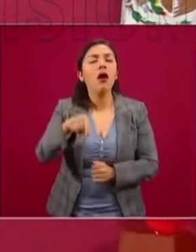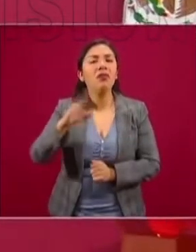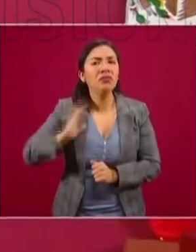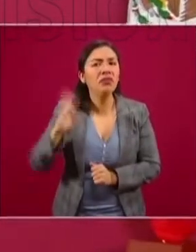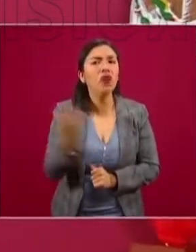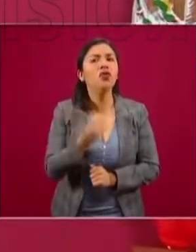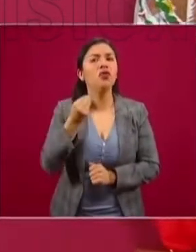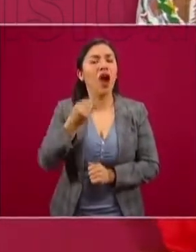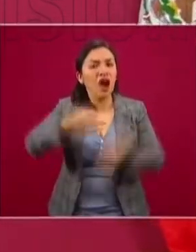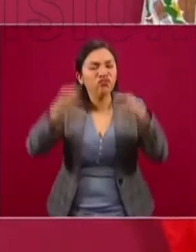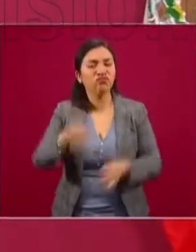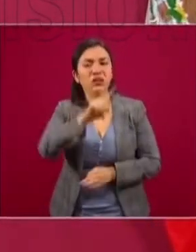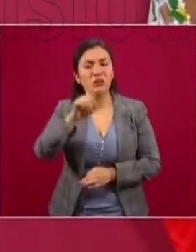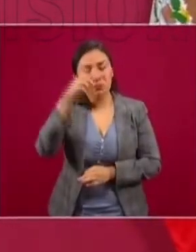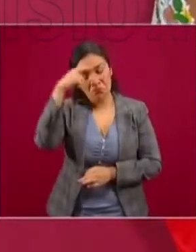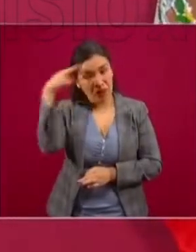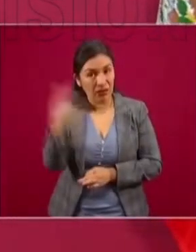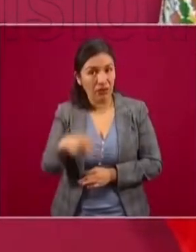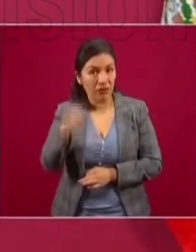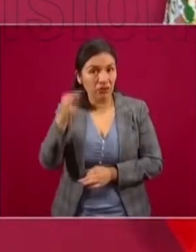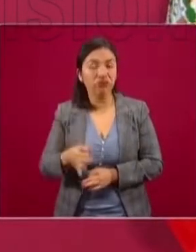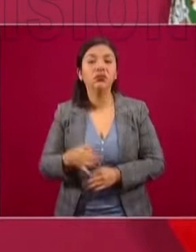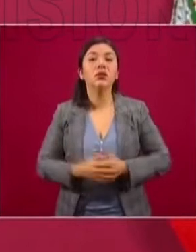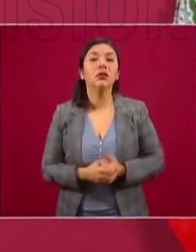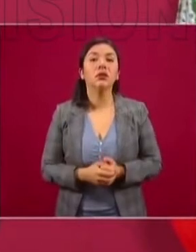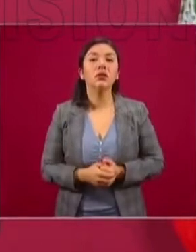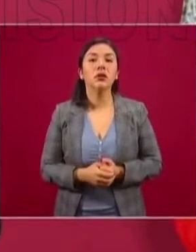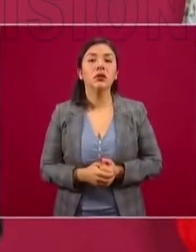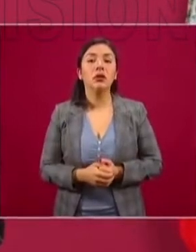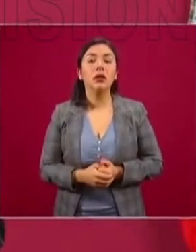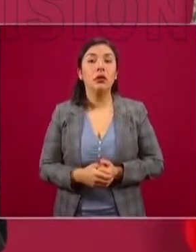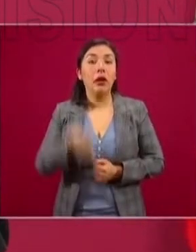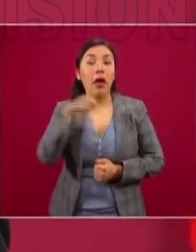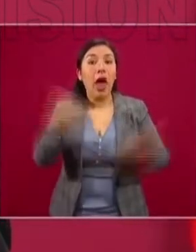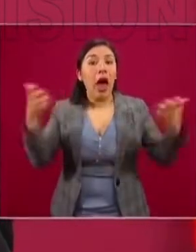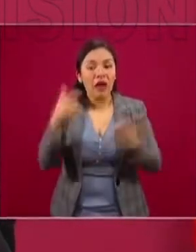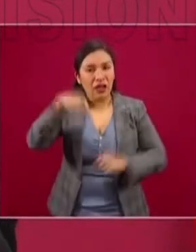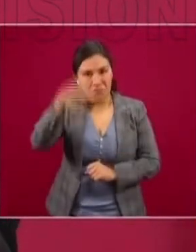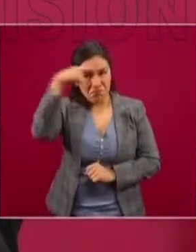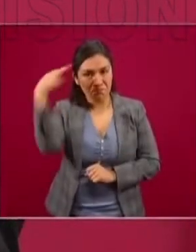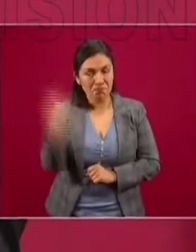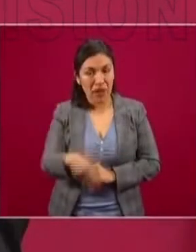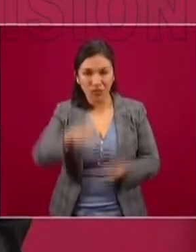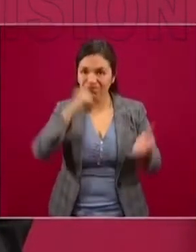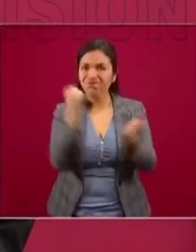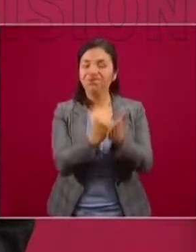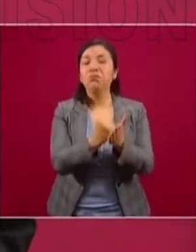which will mean being self-sufficient in this type of equipment which is basic and fundamental.